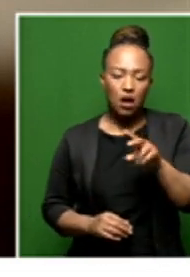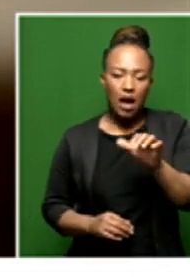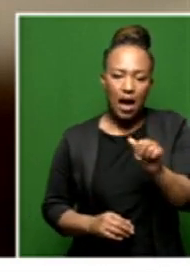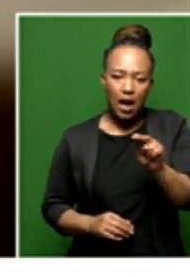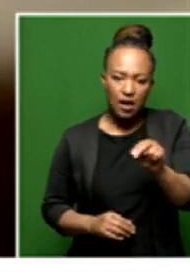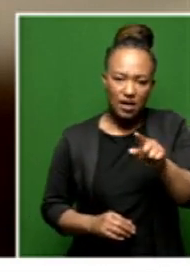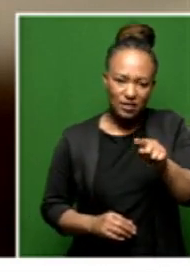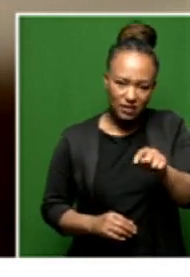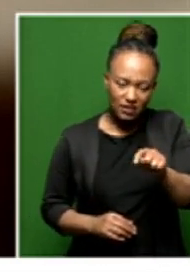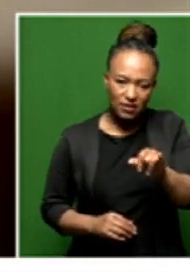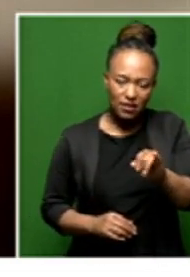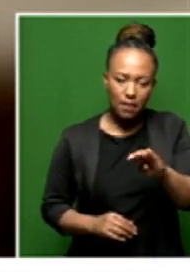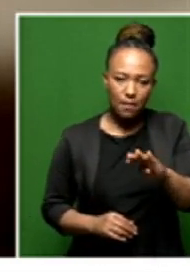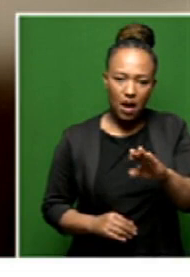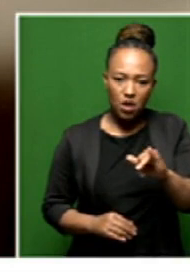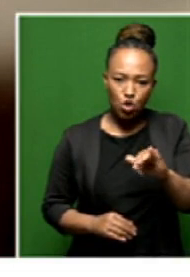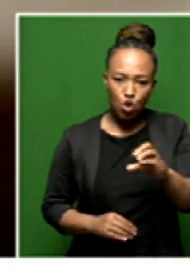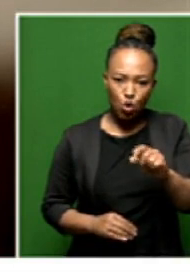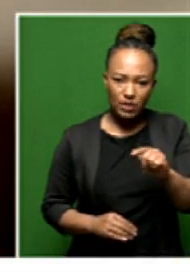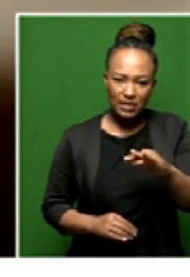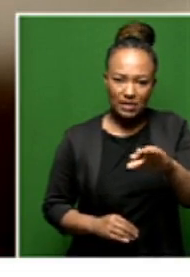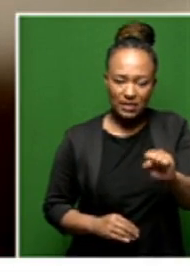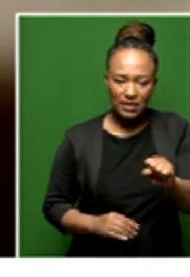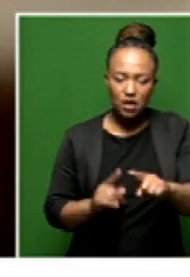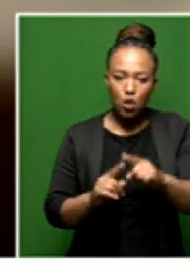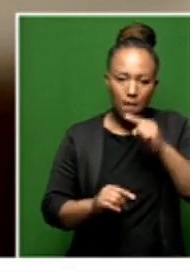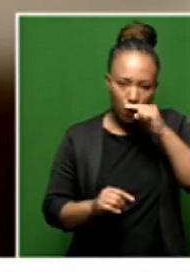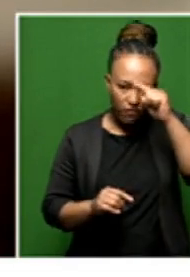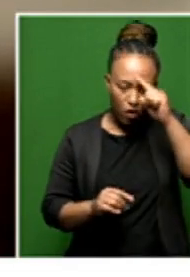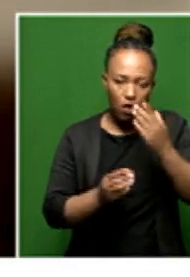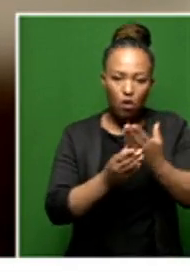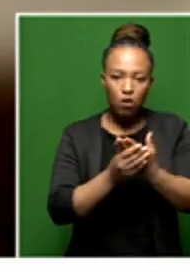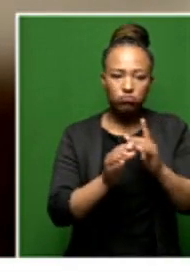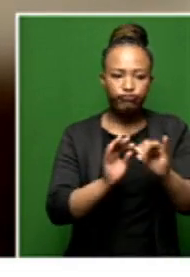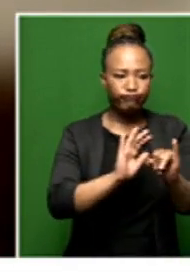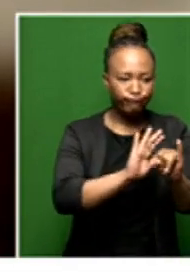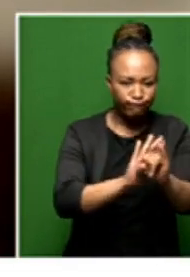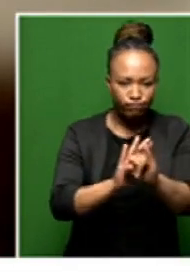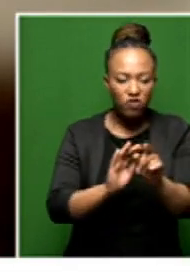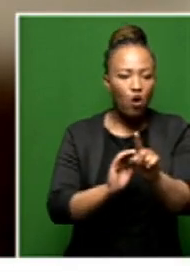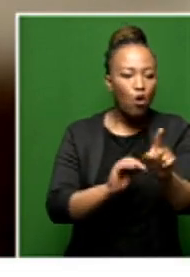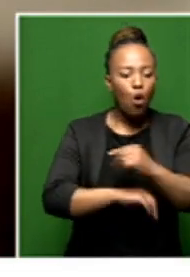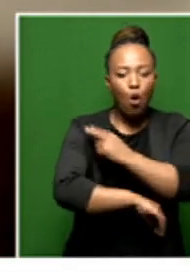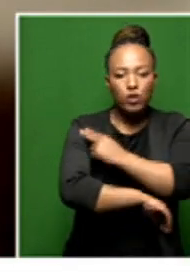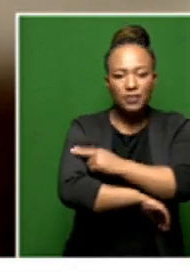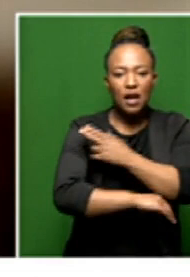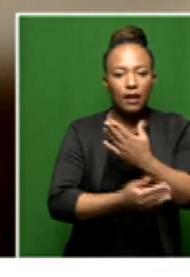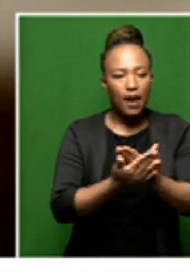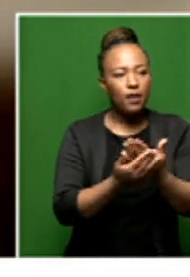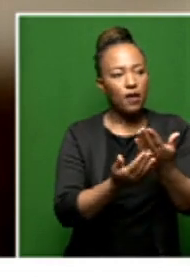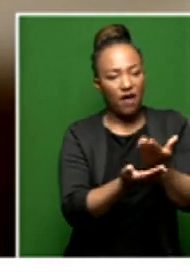have a portfolio of antibiotics and diagnostics which are available in all hospitals. And I can tell